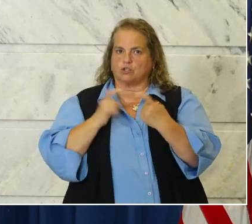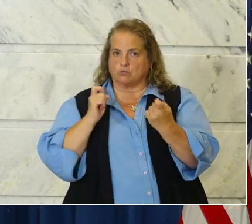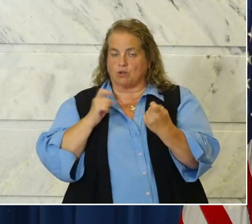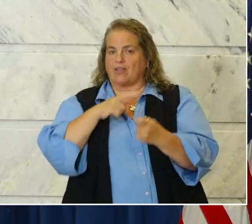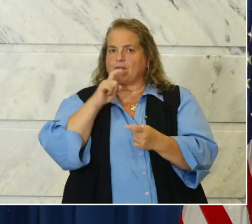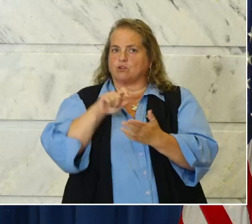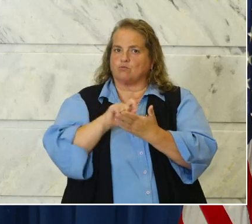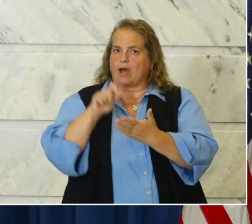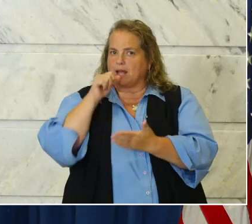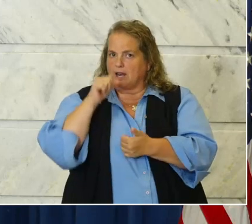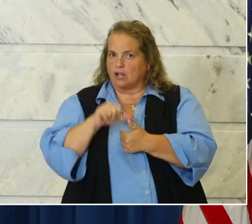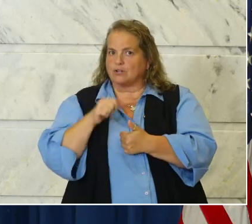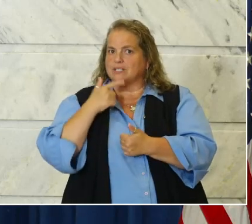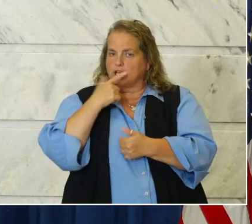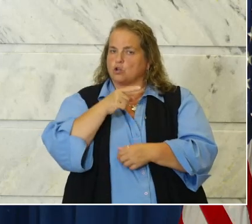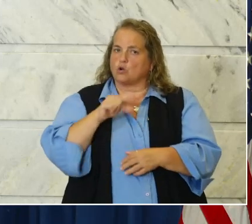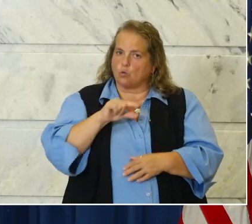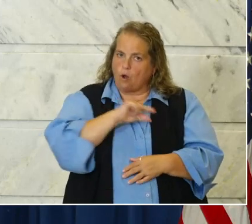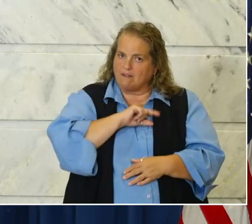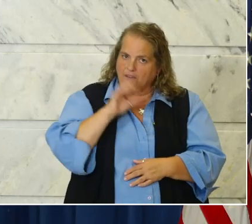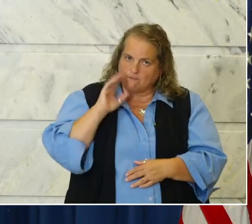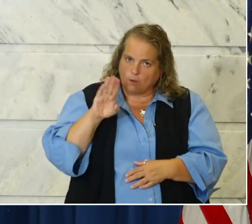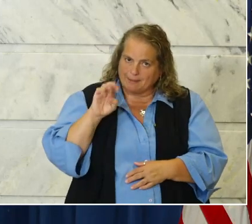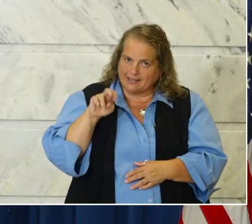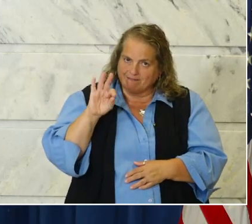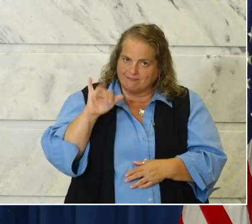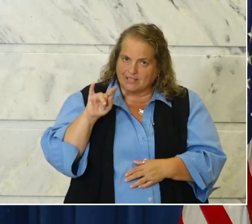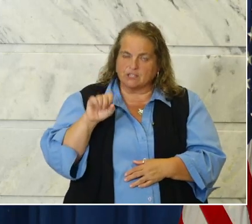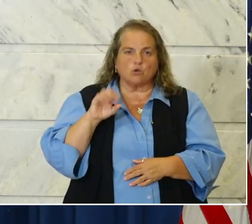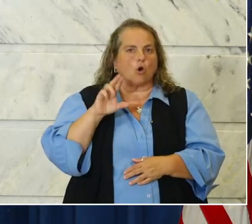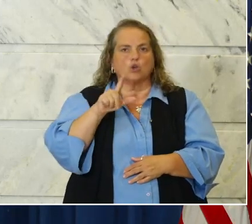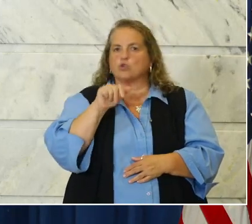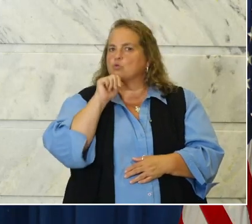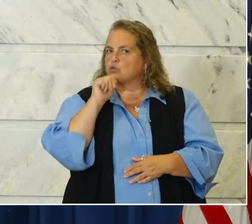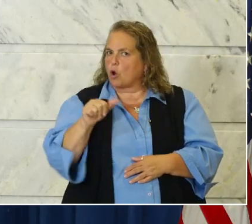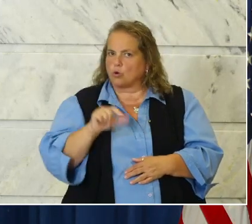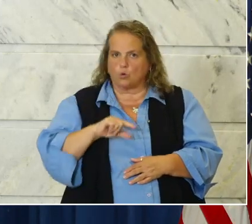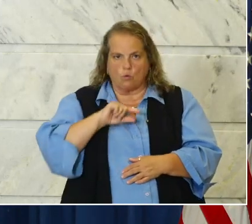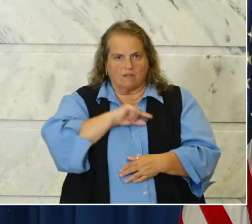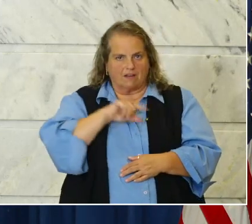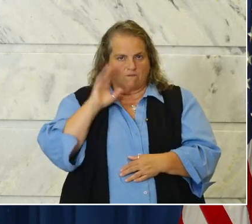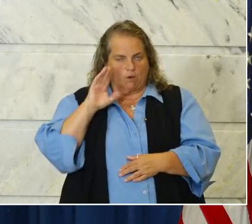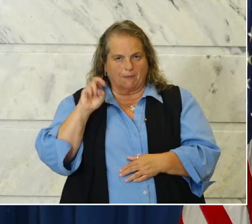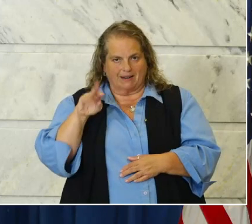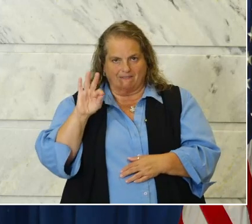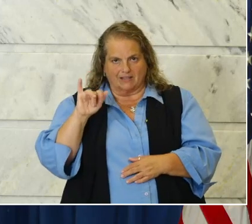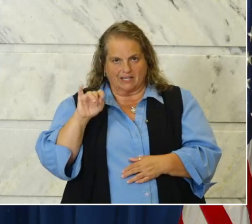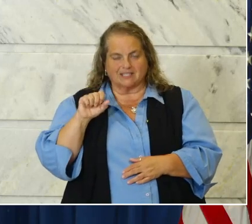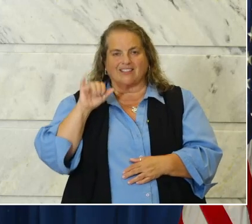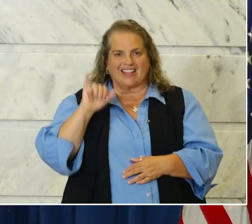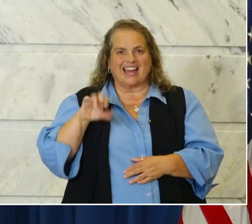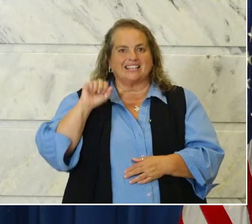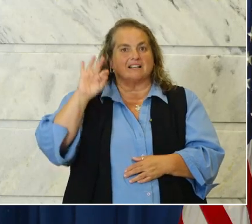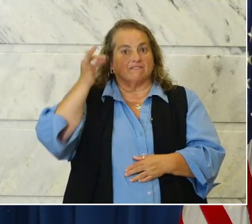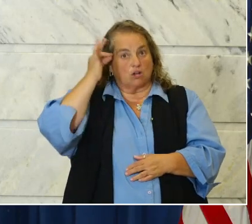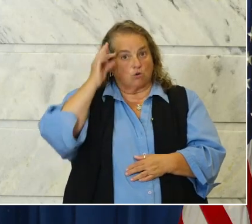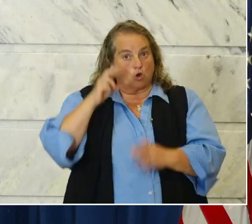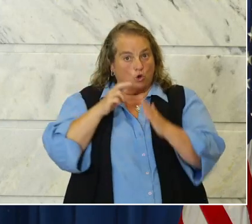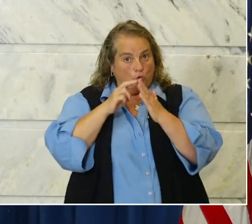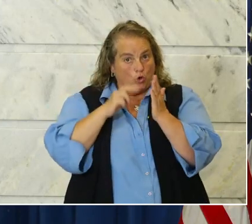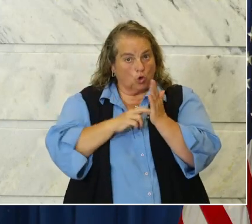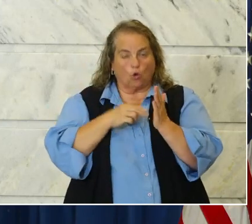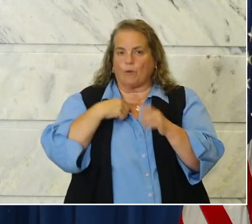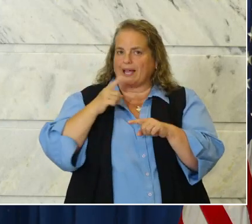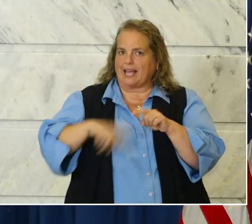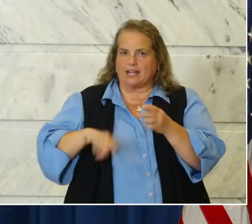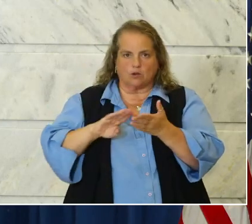letter saying you qualify for benefits or you don't qualify for benefits. That is a federal rule. We can't